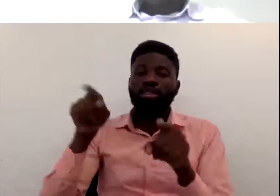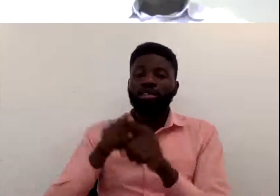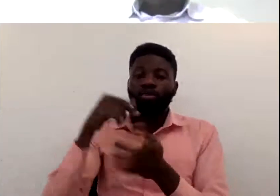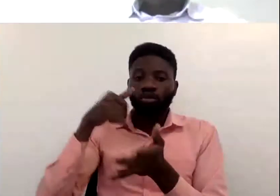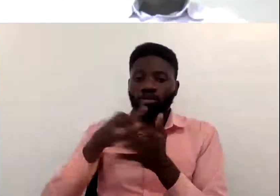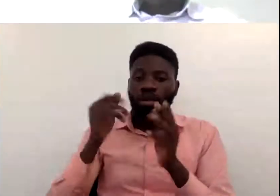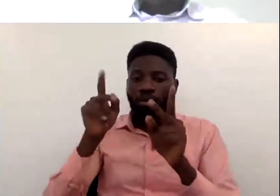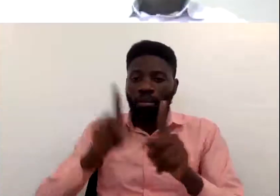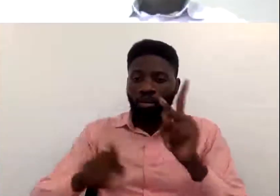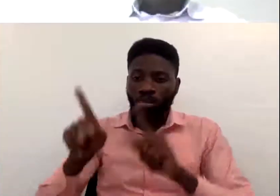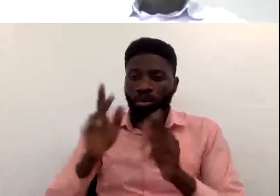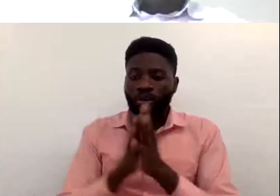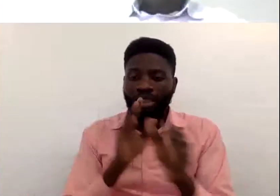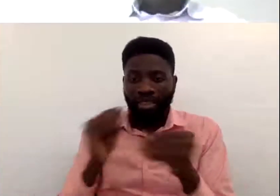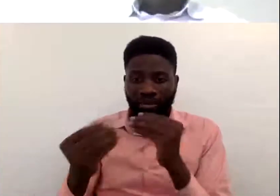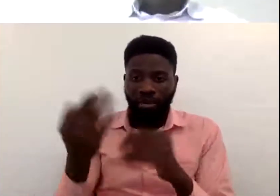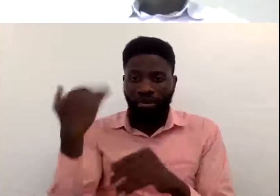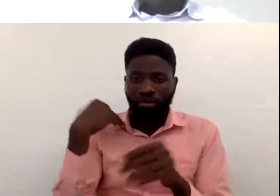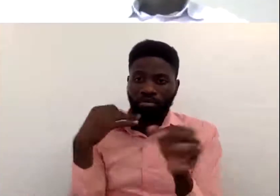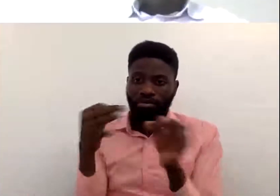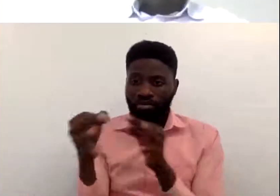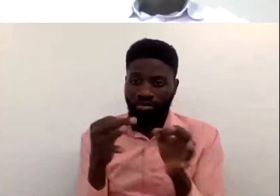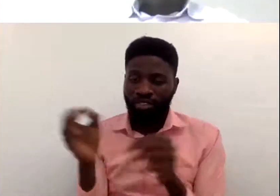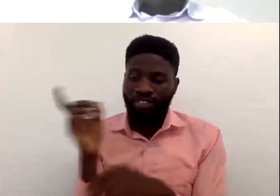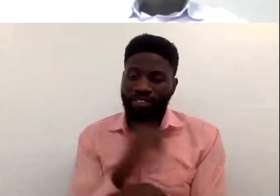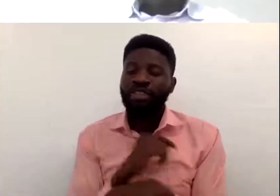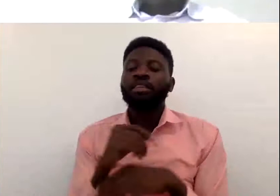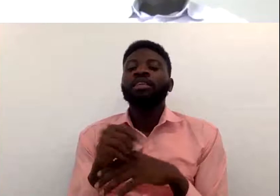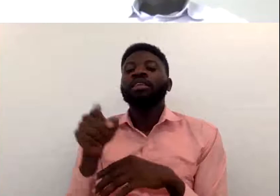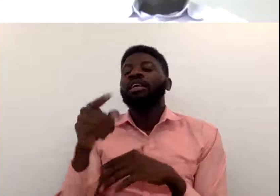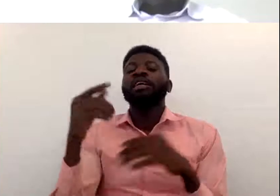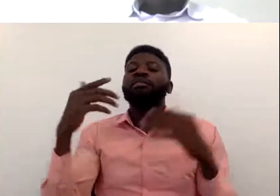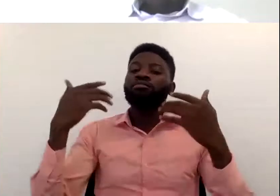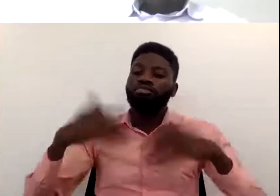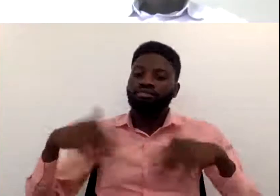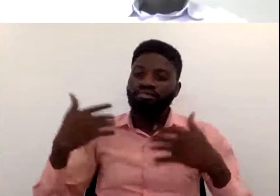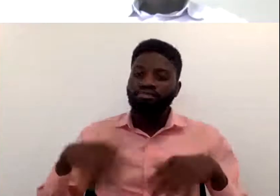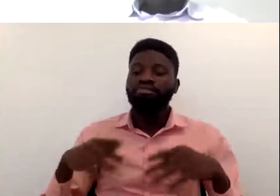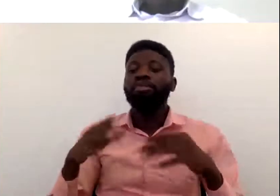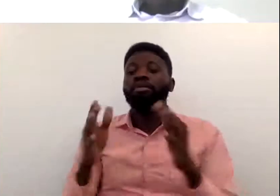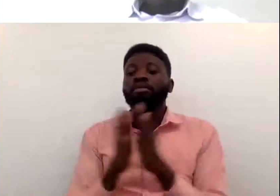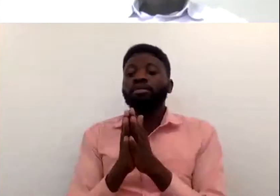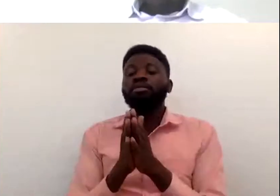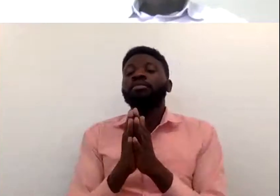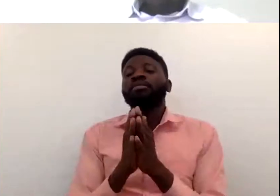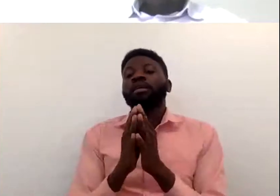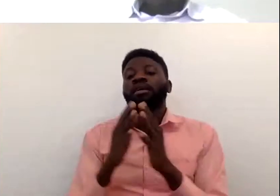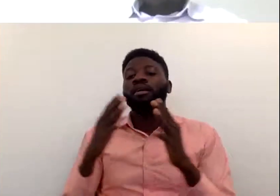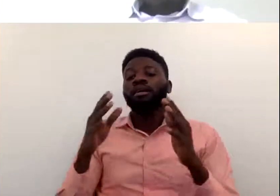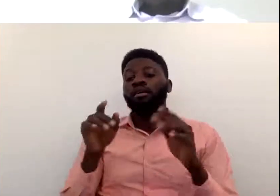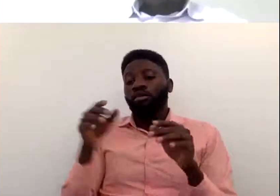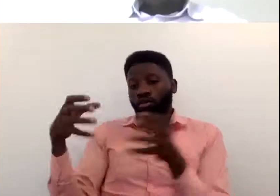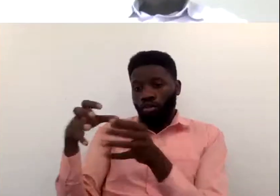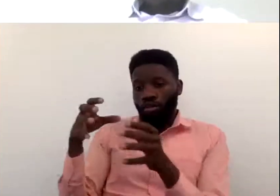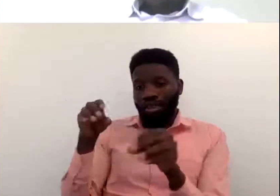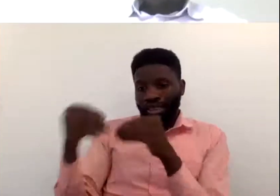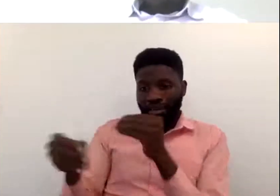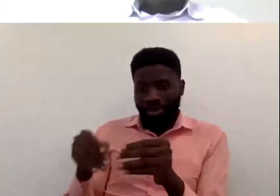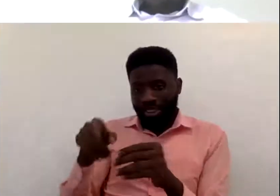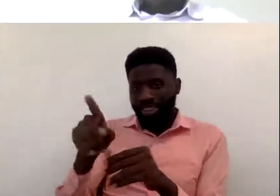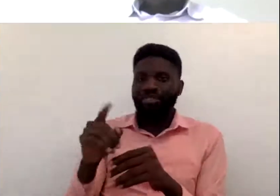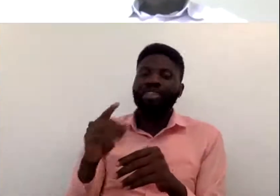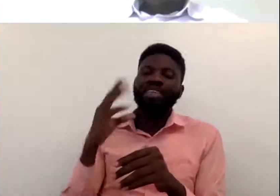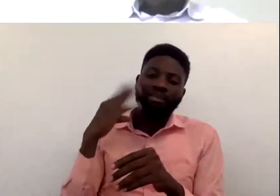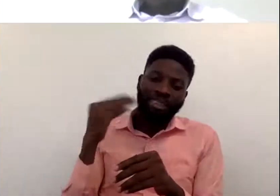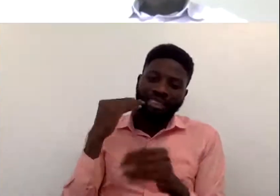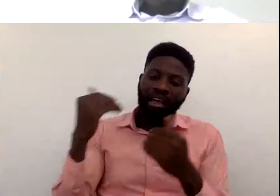which Stephen talked about earlier. You know, you'd be amazed at what these people bring to the table. And the experience that can